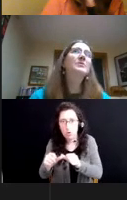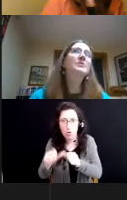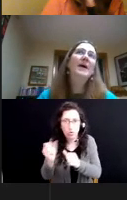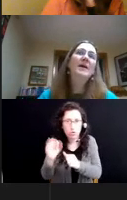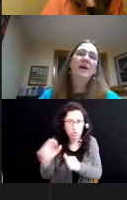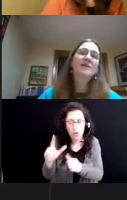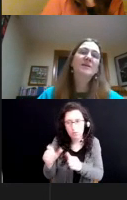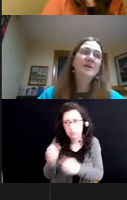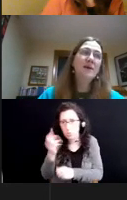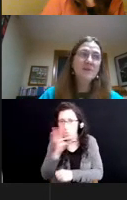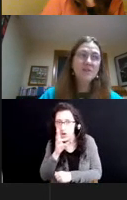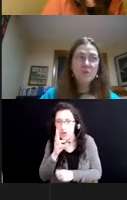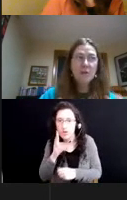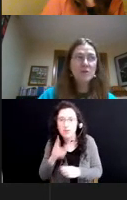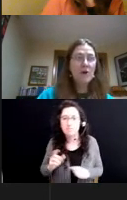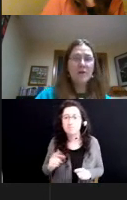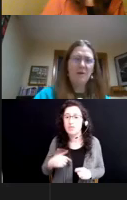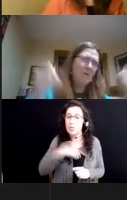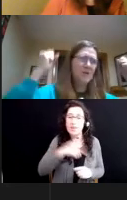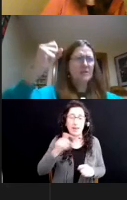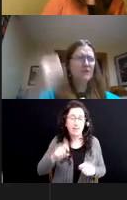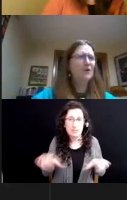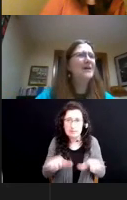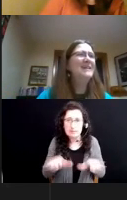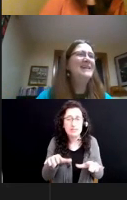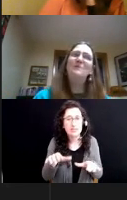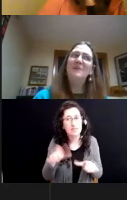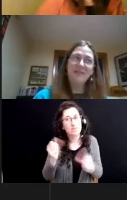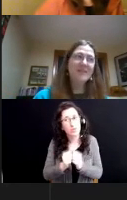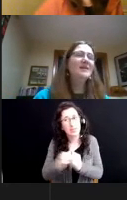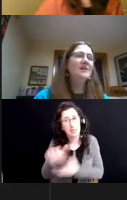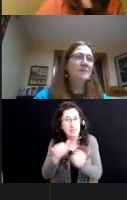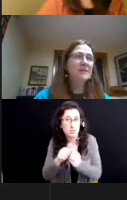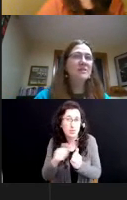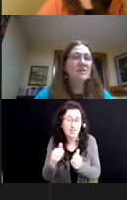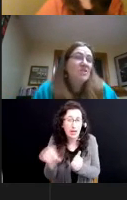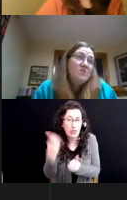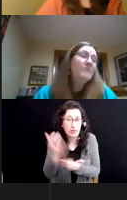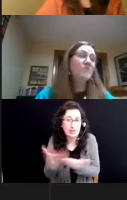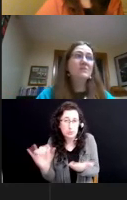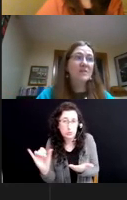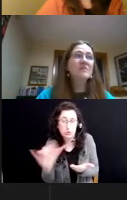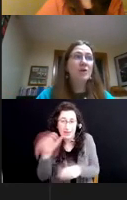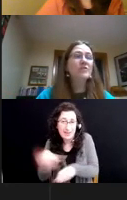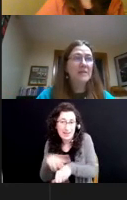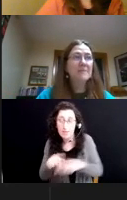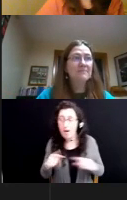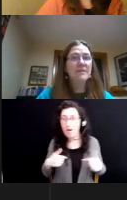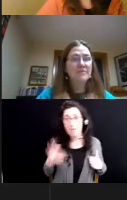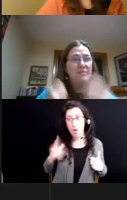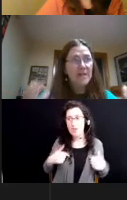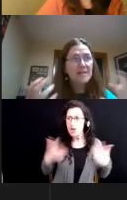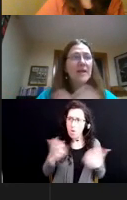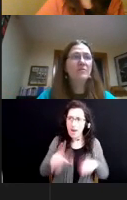I would encourage you to be pragmatic. I didn't like that message when I was taught that I want natives, you know, but this is a very altered landscape.